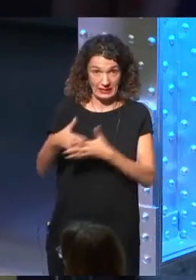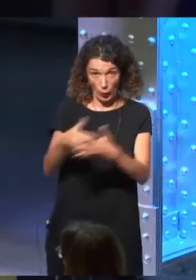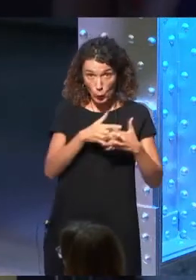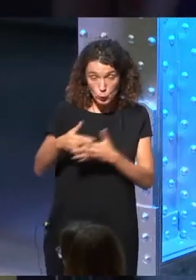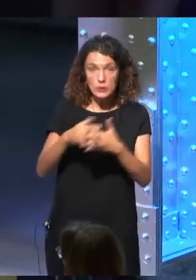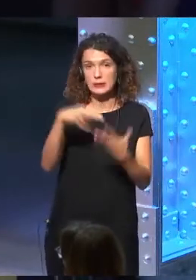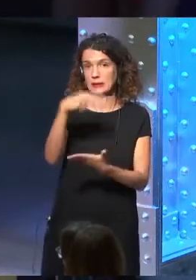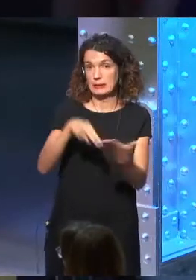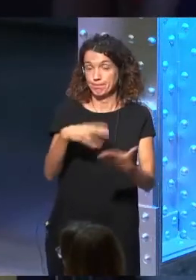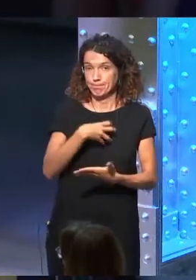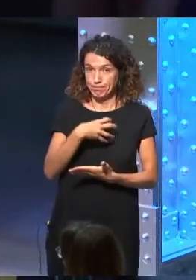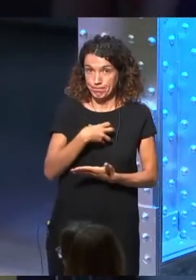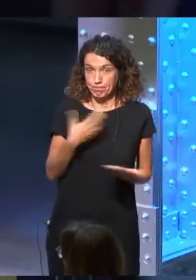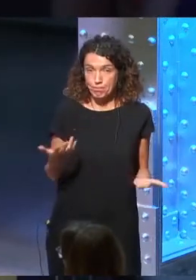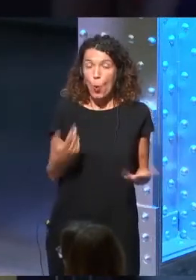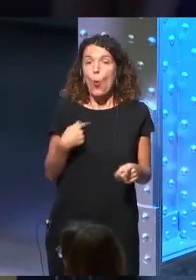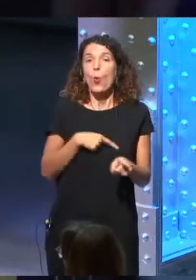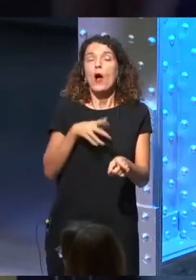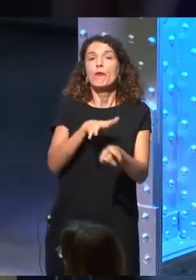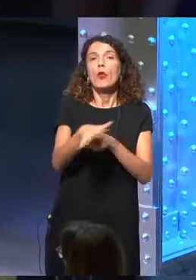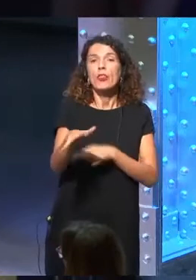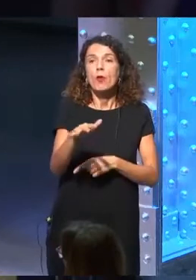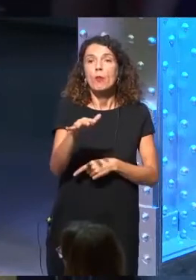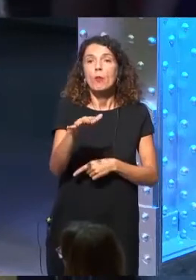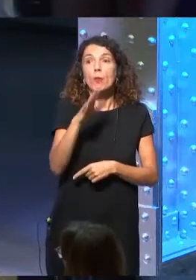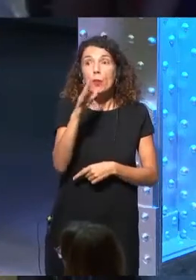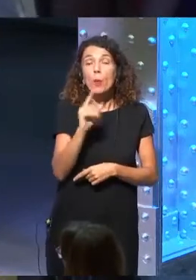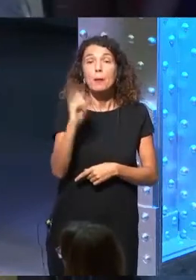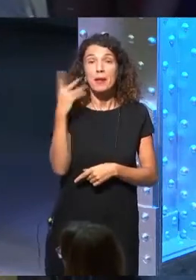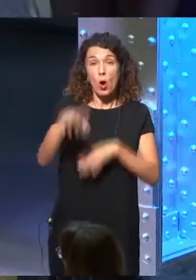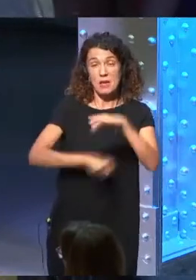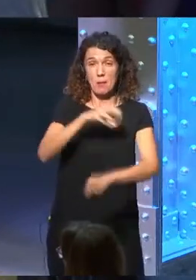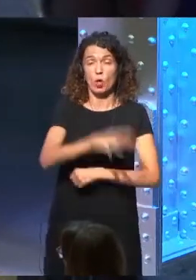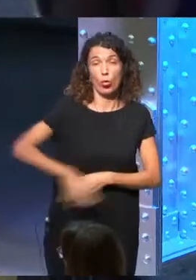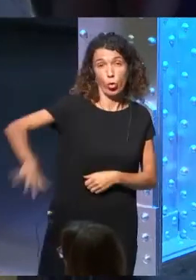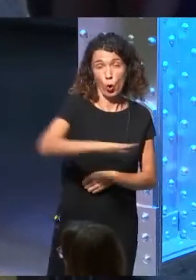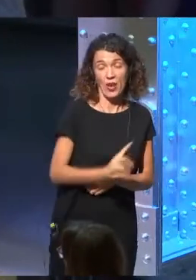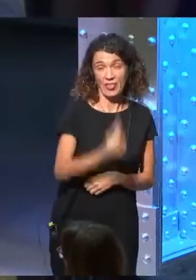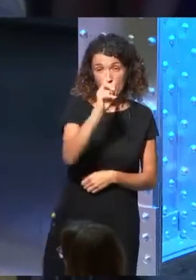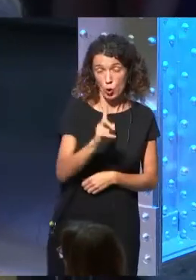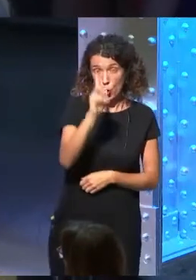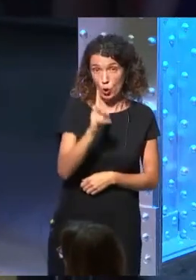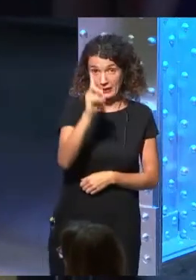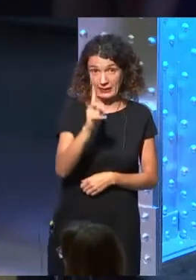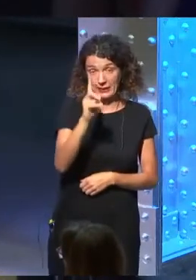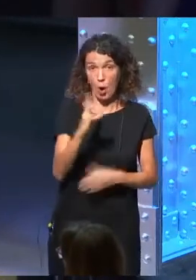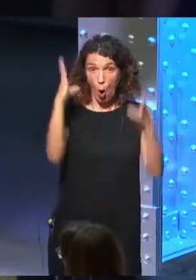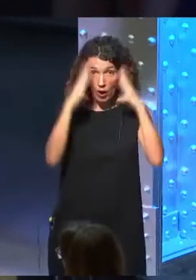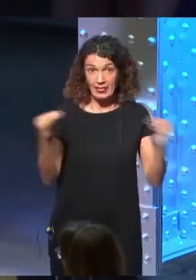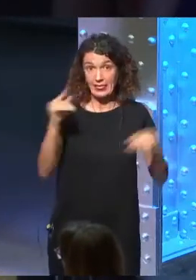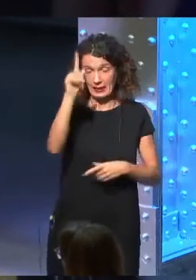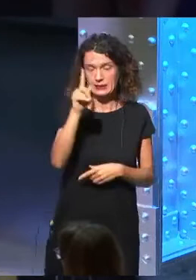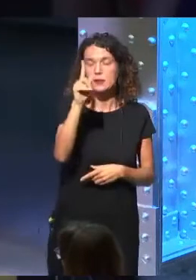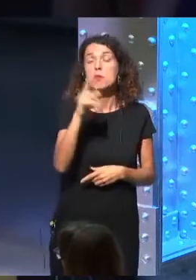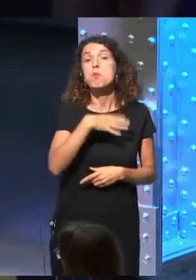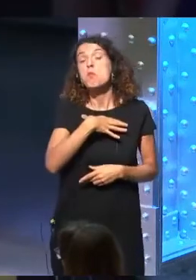Dutch. It seems very, very likely that the whole speech was invented as part of the